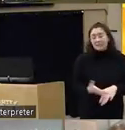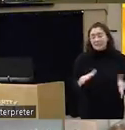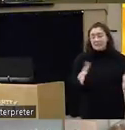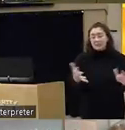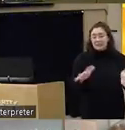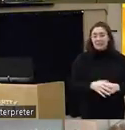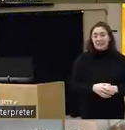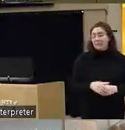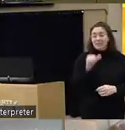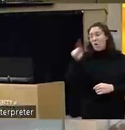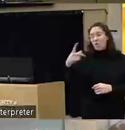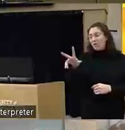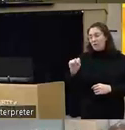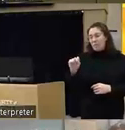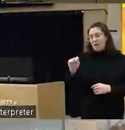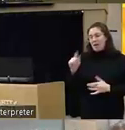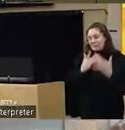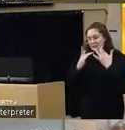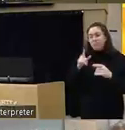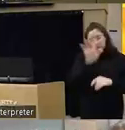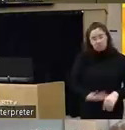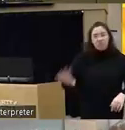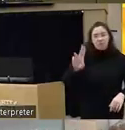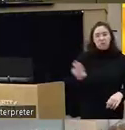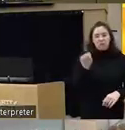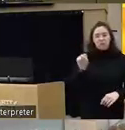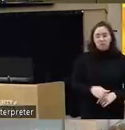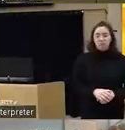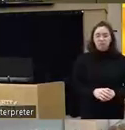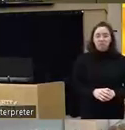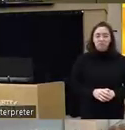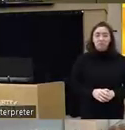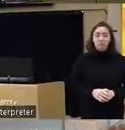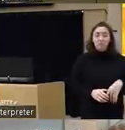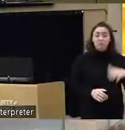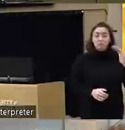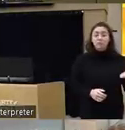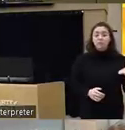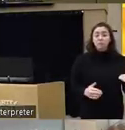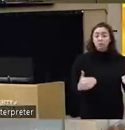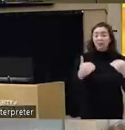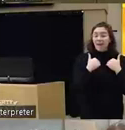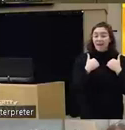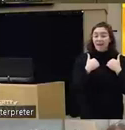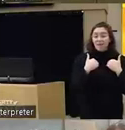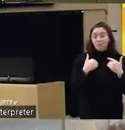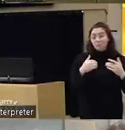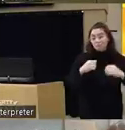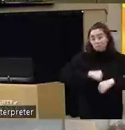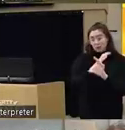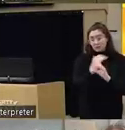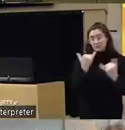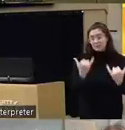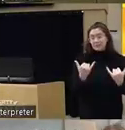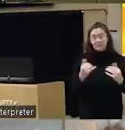a national issue as well. In addition to that, we have an inpatient capacity crisis as well.